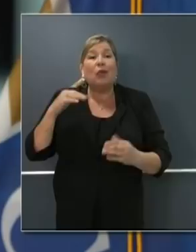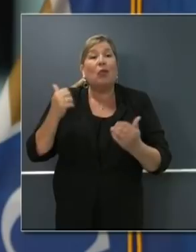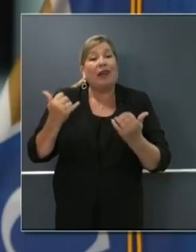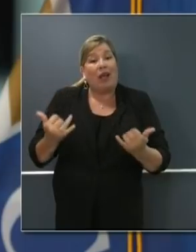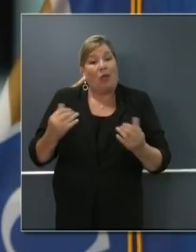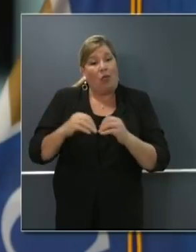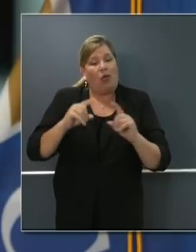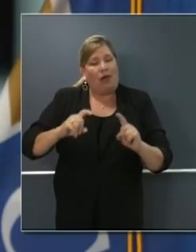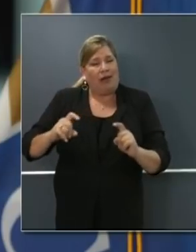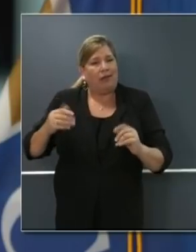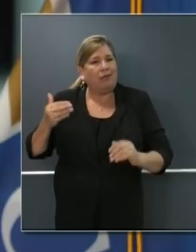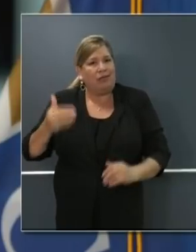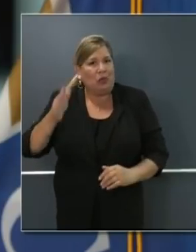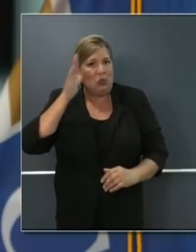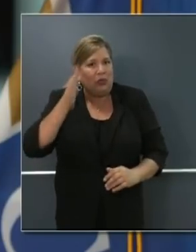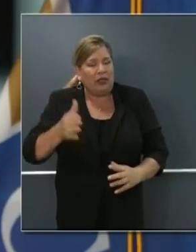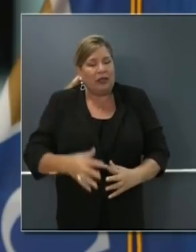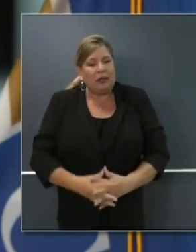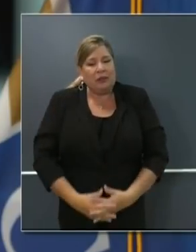Journal.